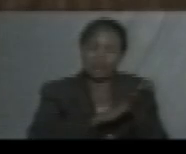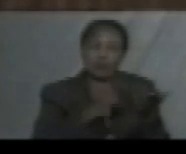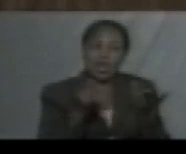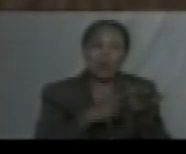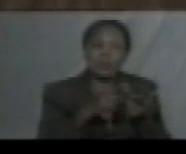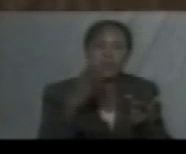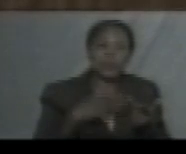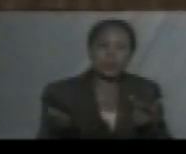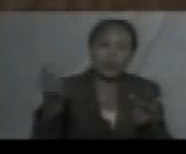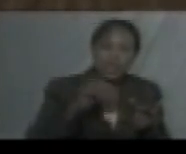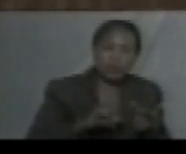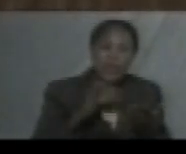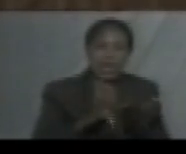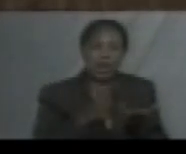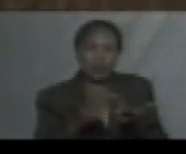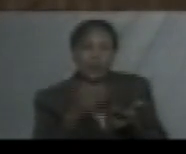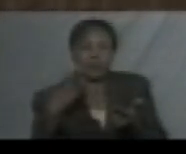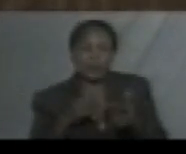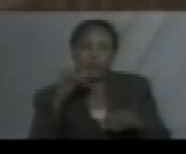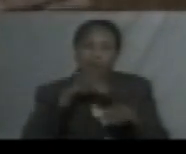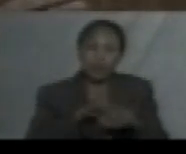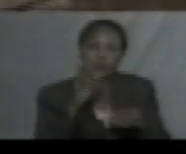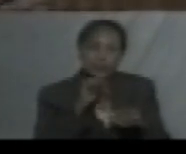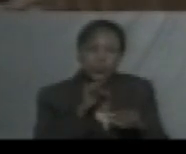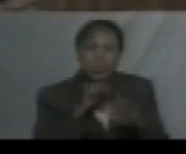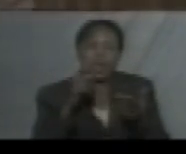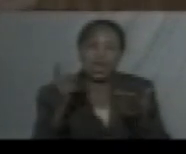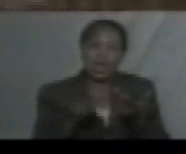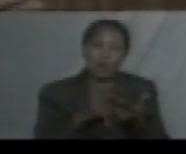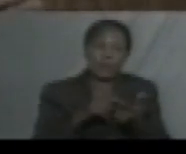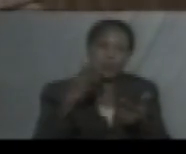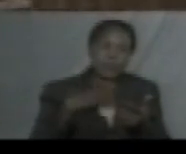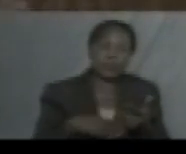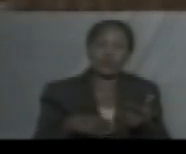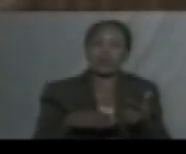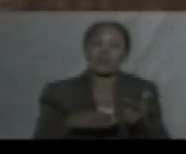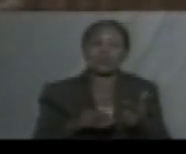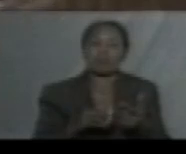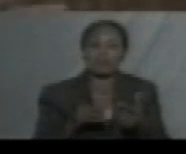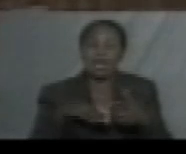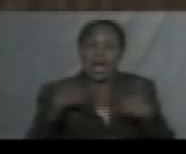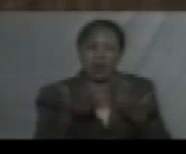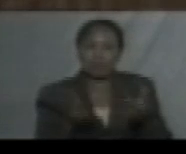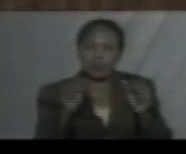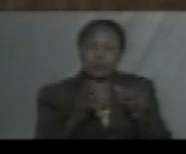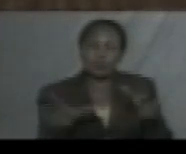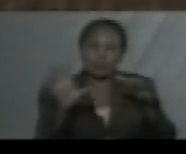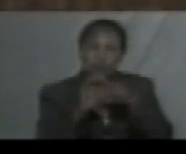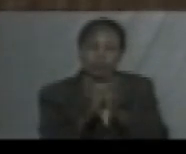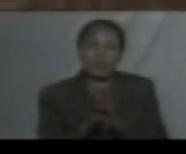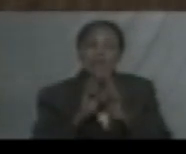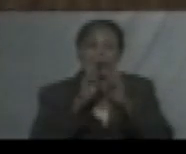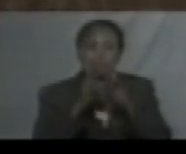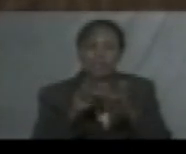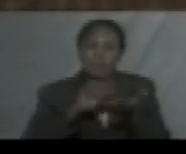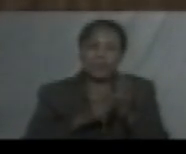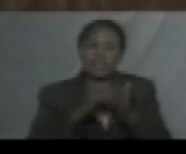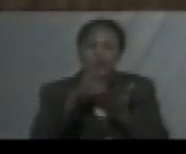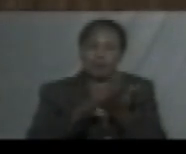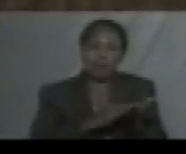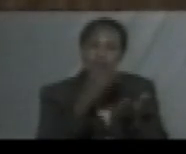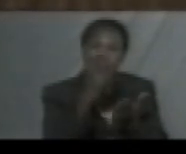came in, how many people voted, and how do we relate it to the result. And from 34, would only come to